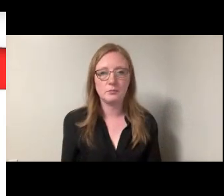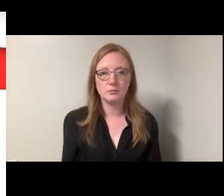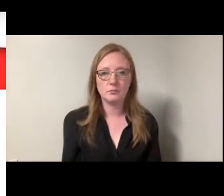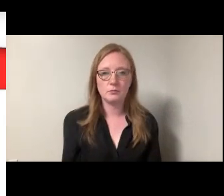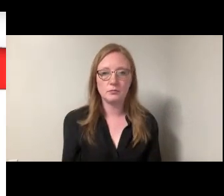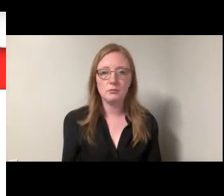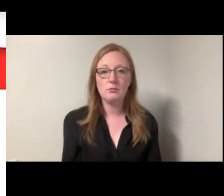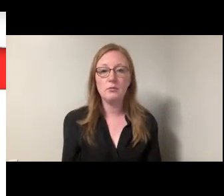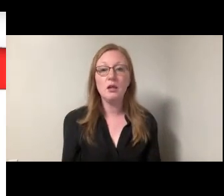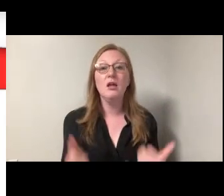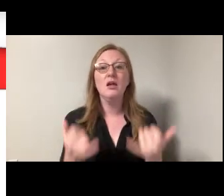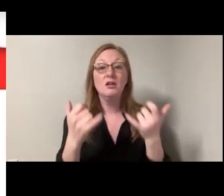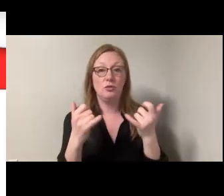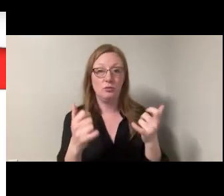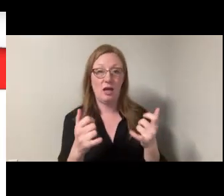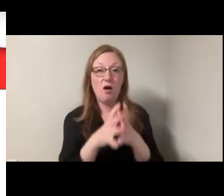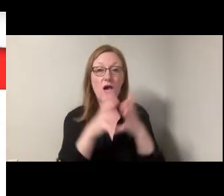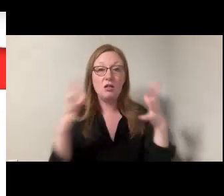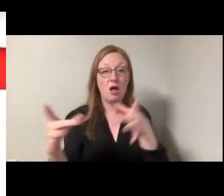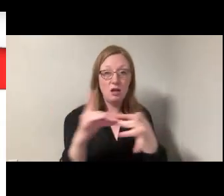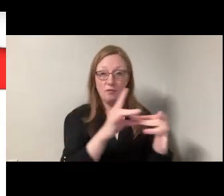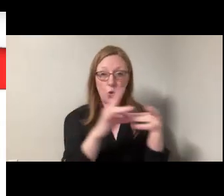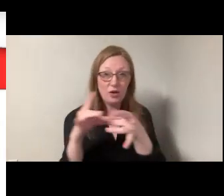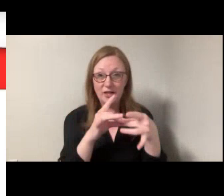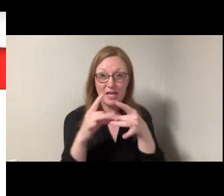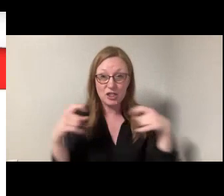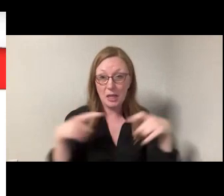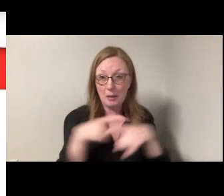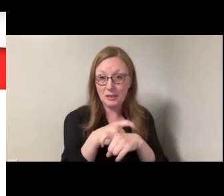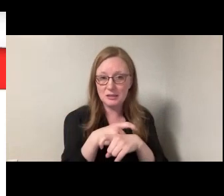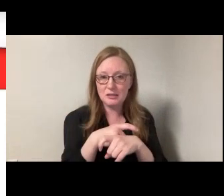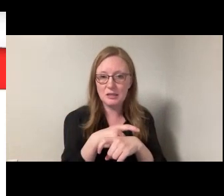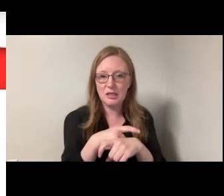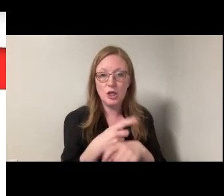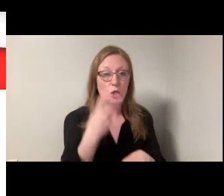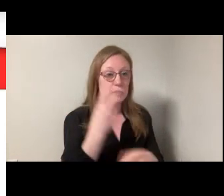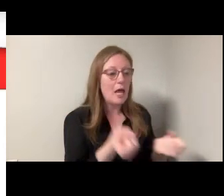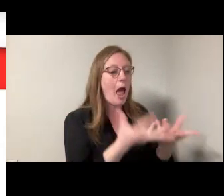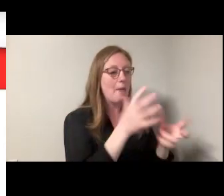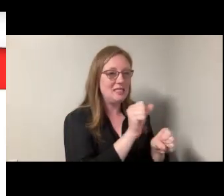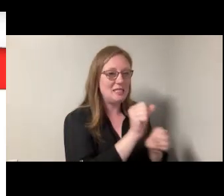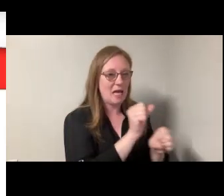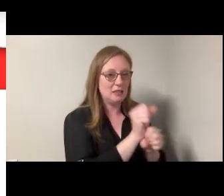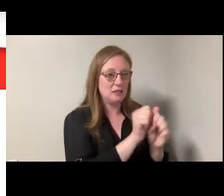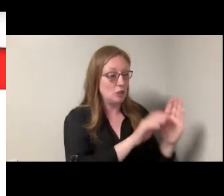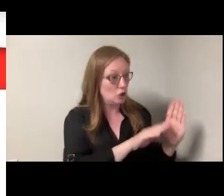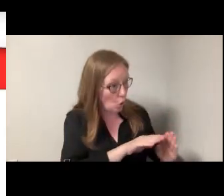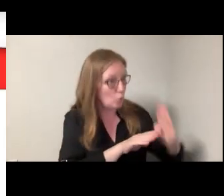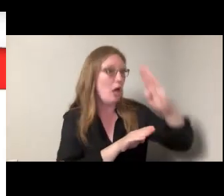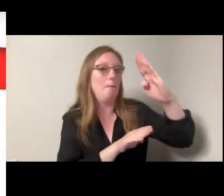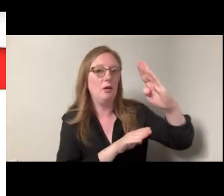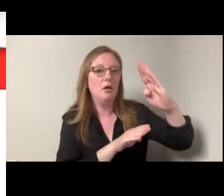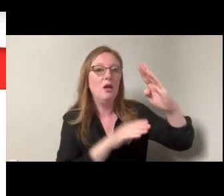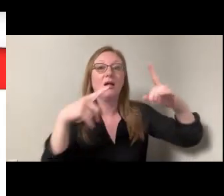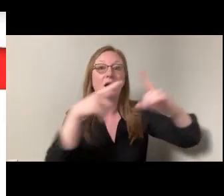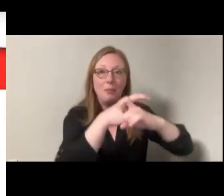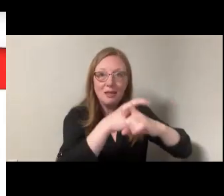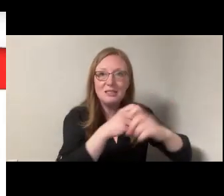So when you get a lot of coordination complexity, what you get is like you get the number of tasks is going up. The complexity of the